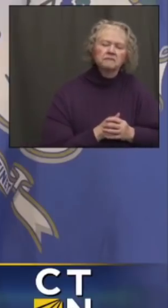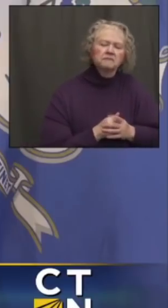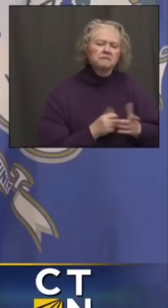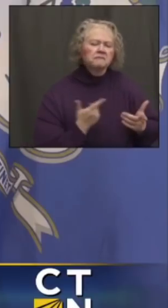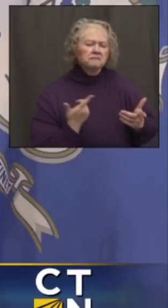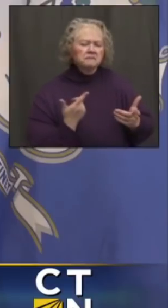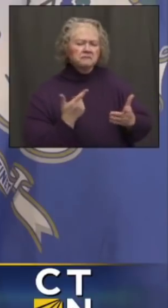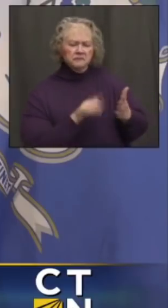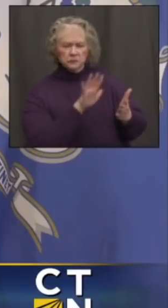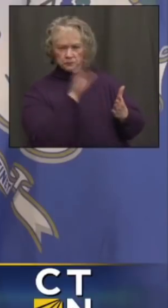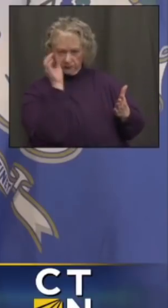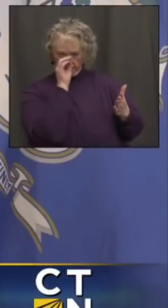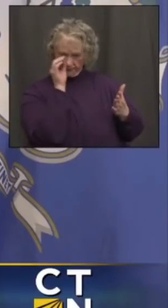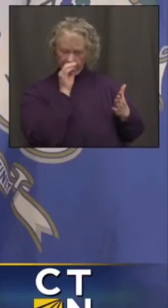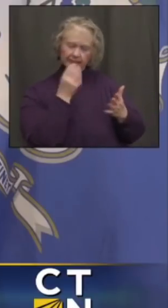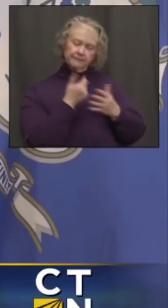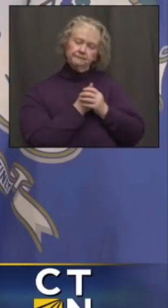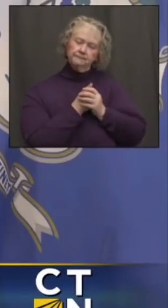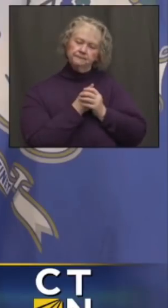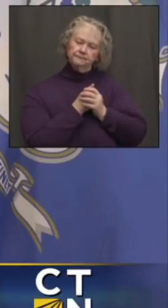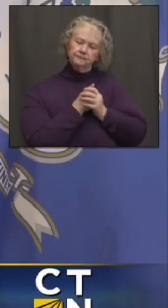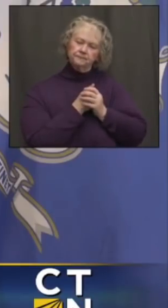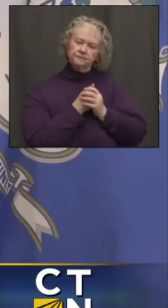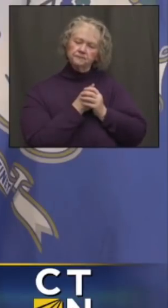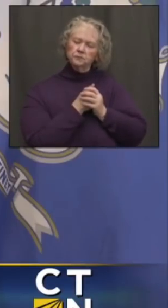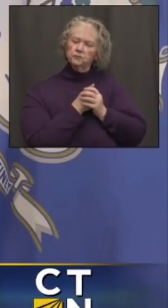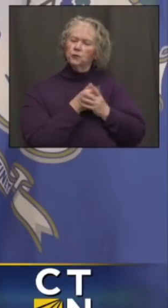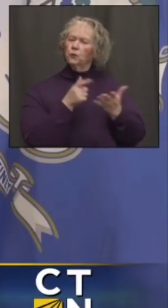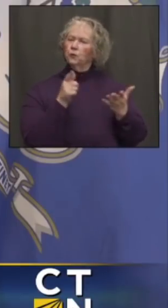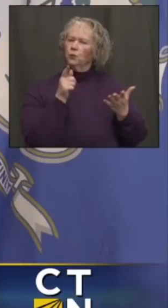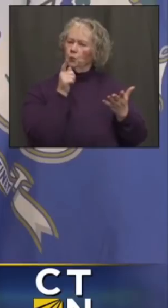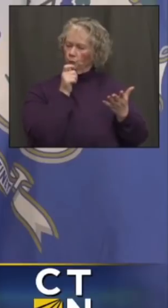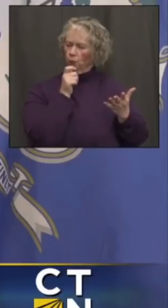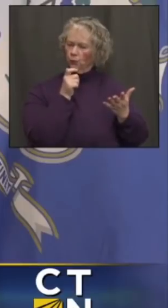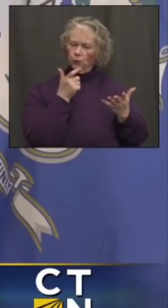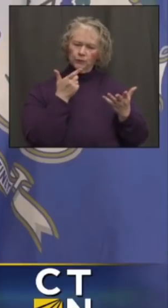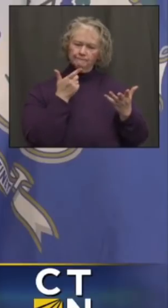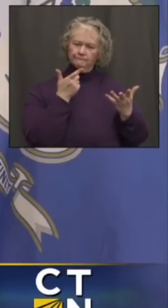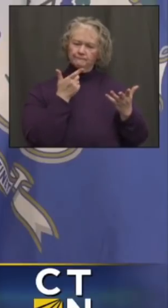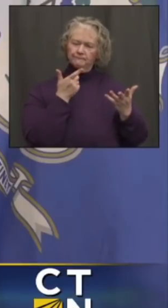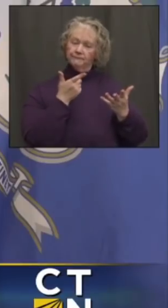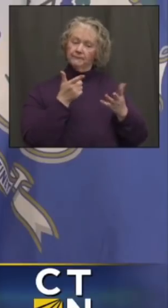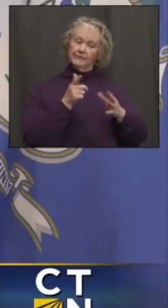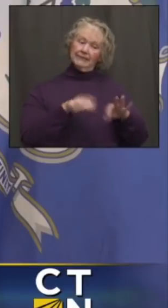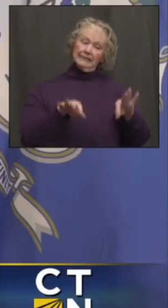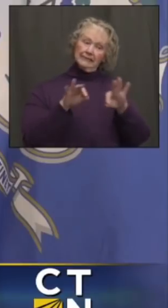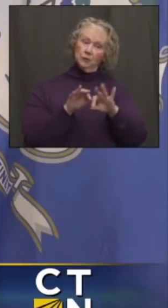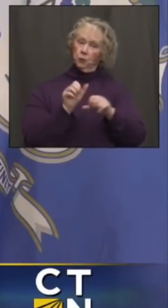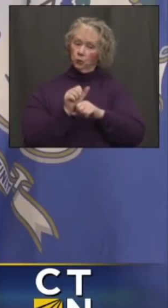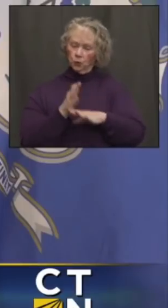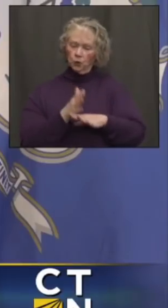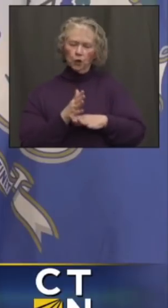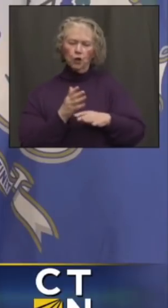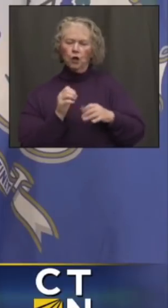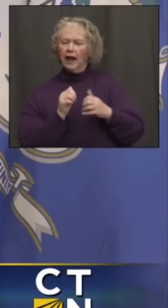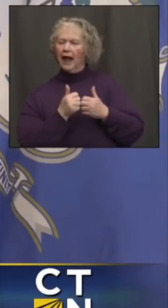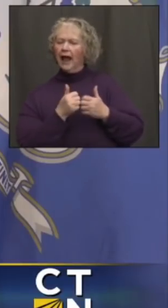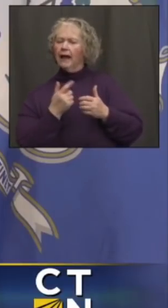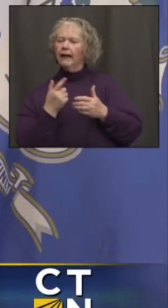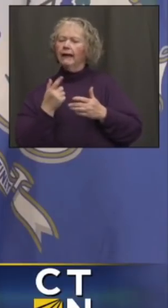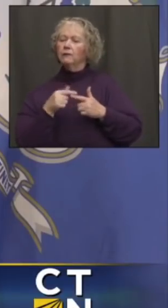and contracts and actually getting those vaccines, so there'll be a lag time there. But I think it's a trend line that's going to continue in the very positive